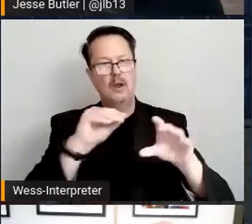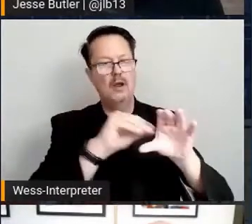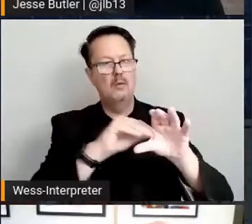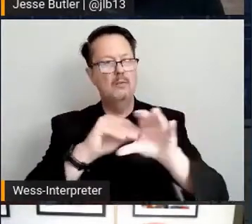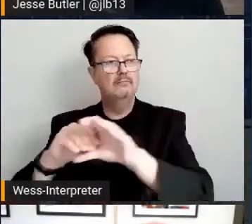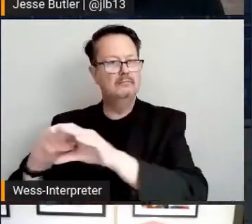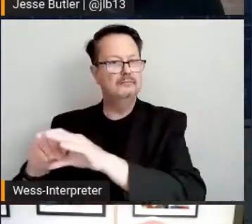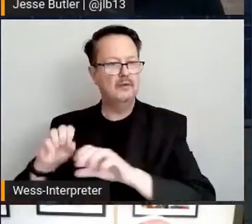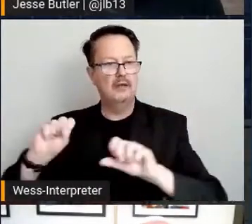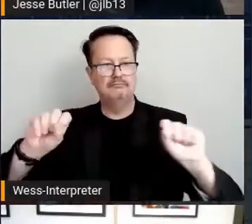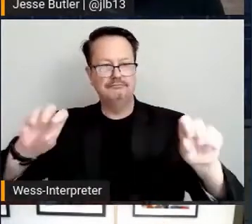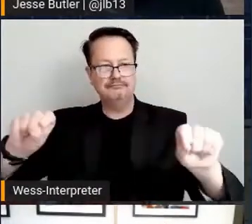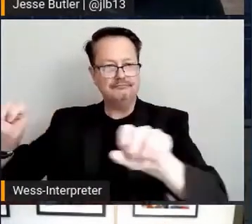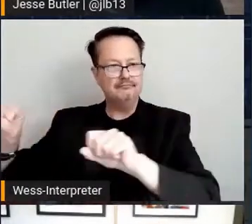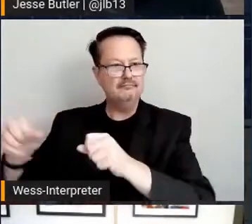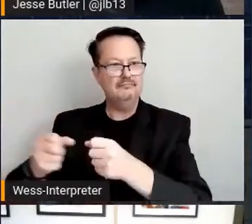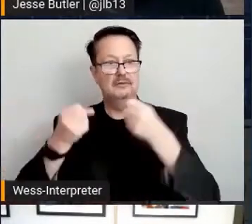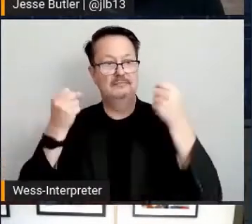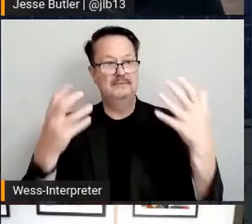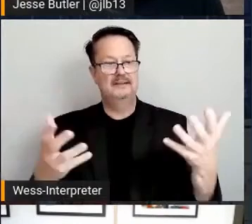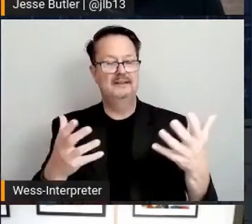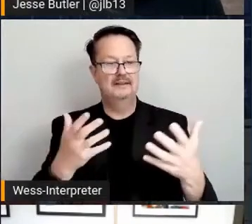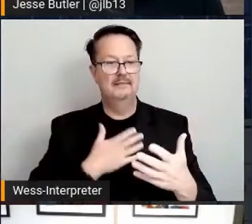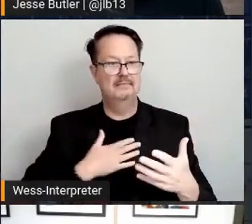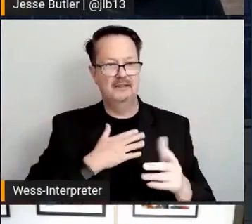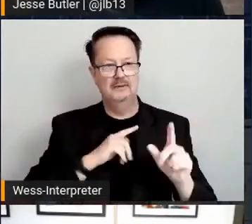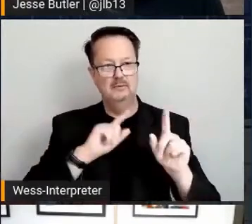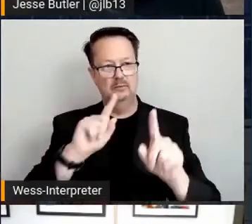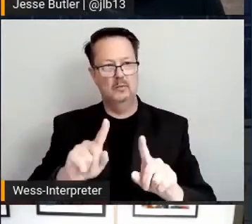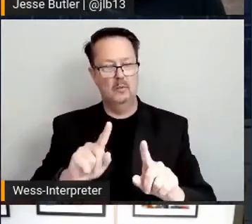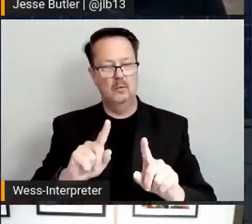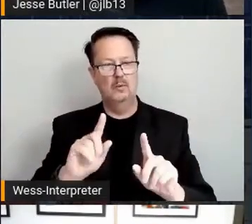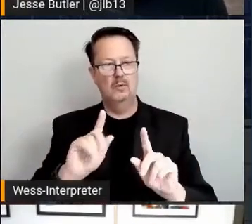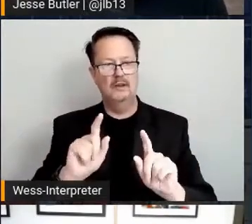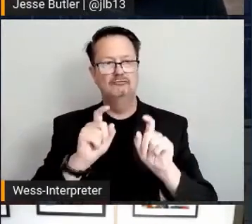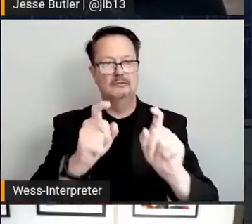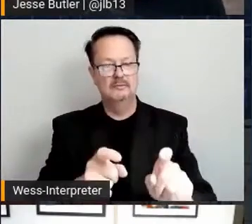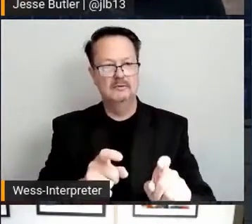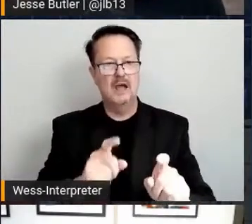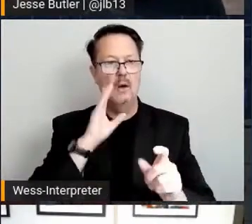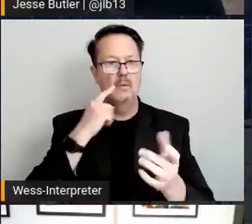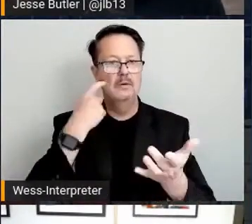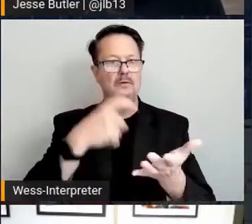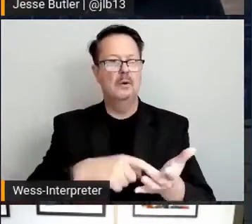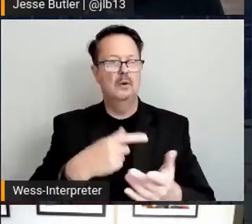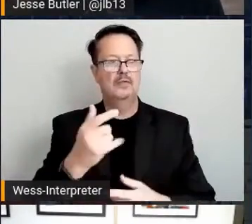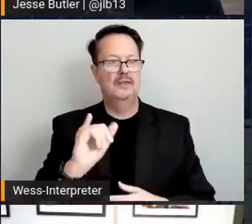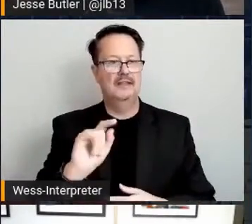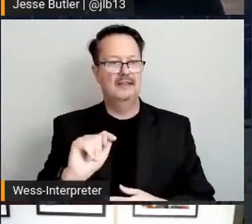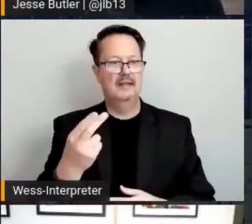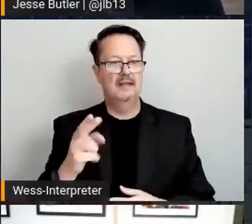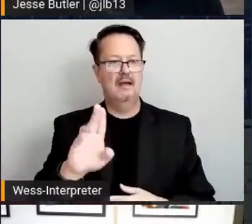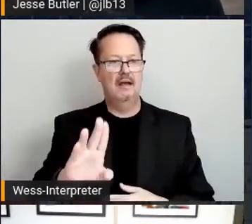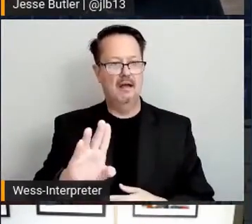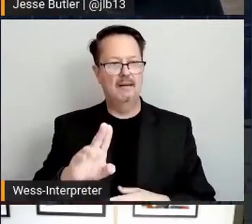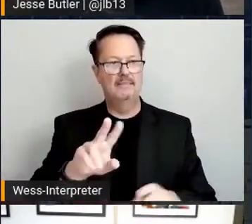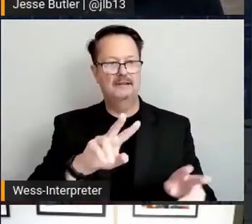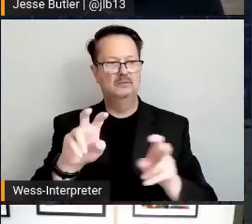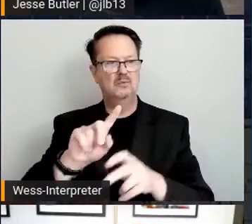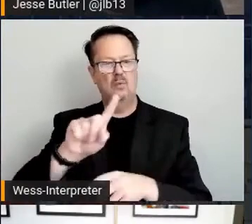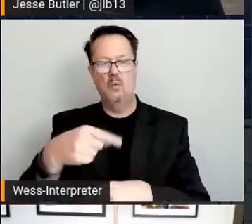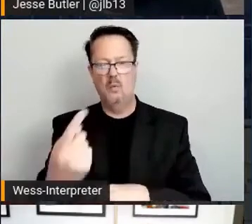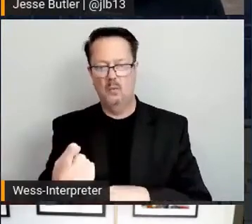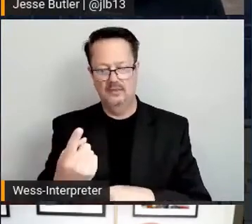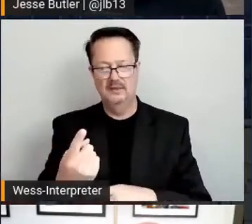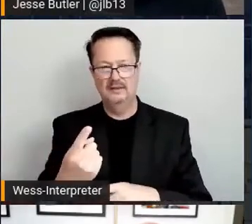there. Please come contribute. I will note that the GitHub issues are only enabled on the community repo. So if you have